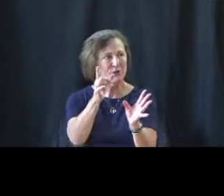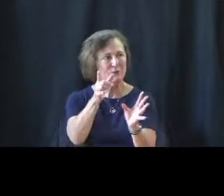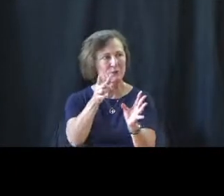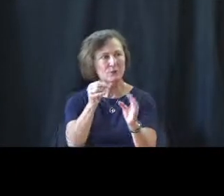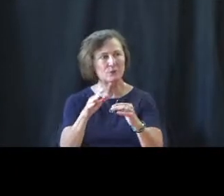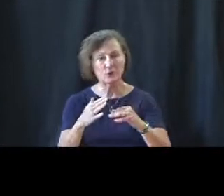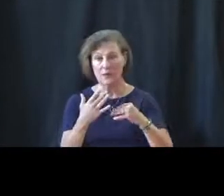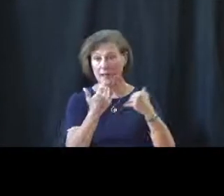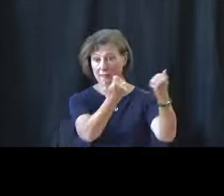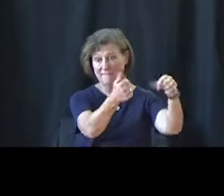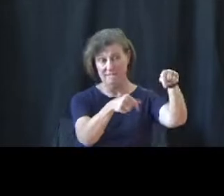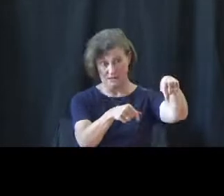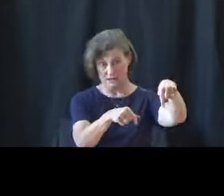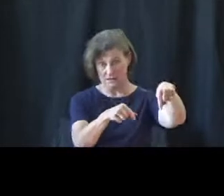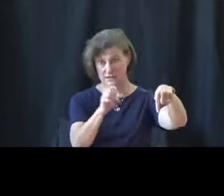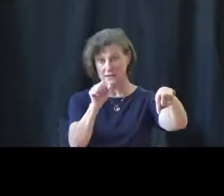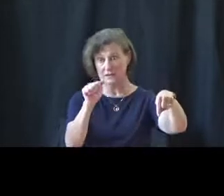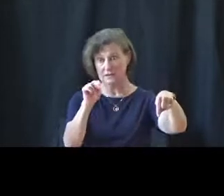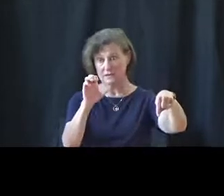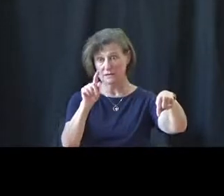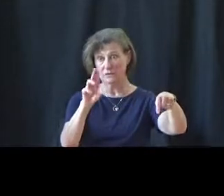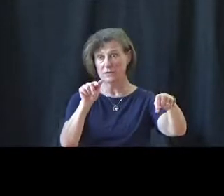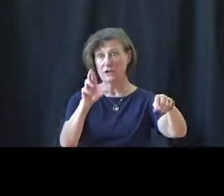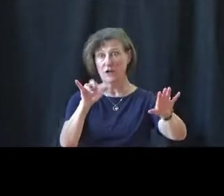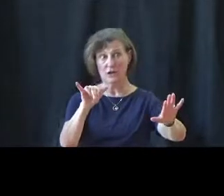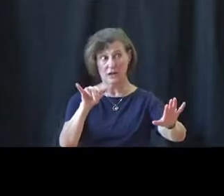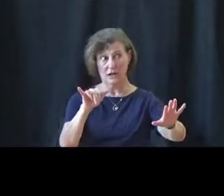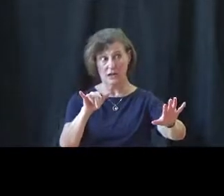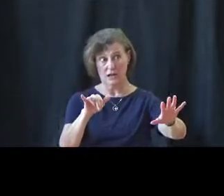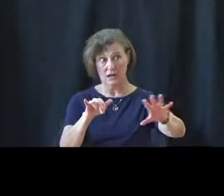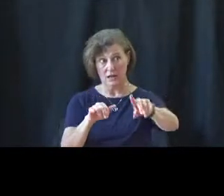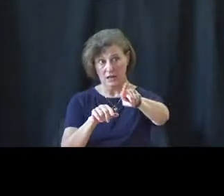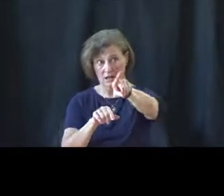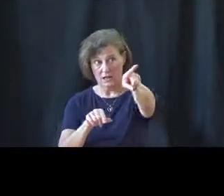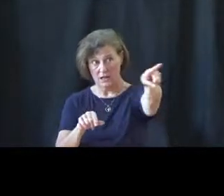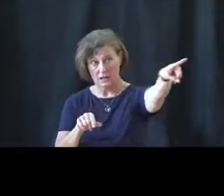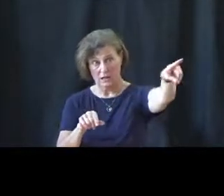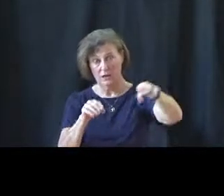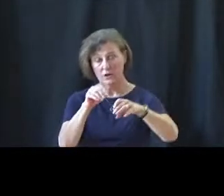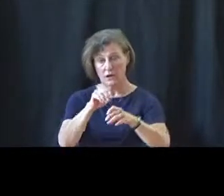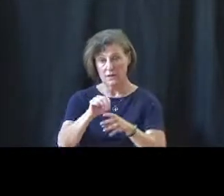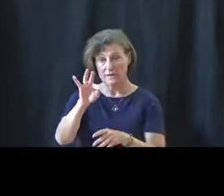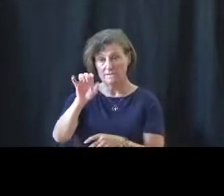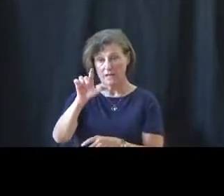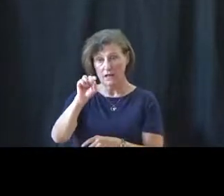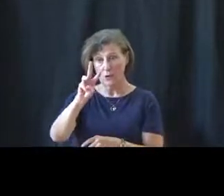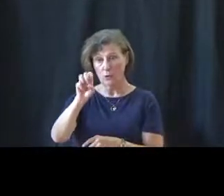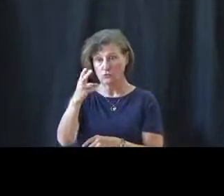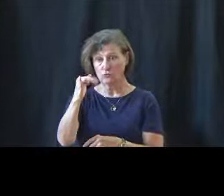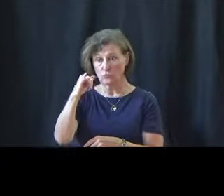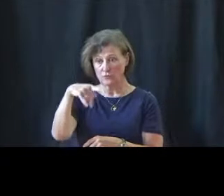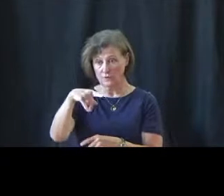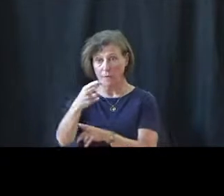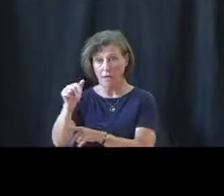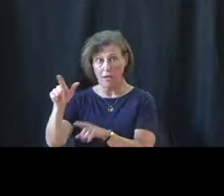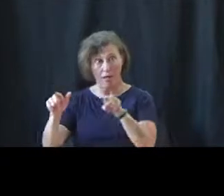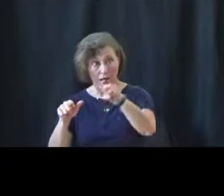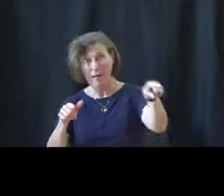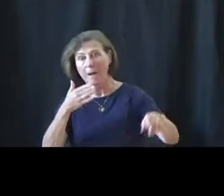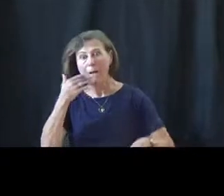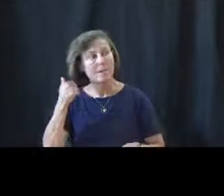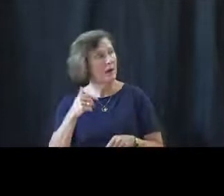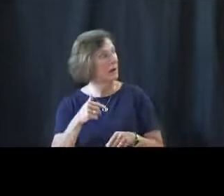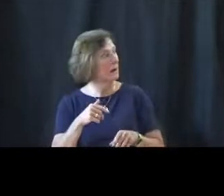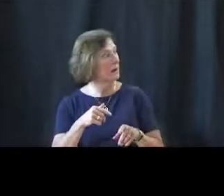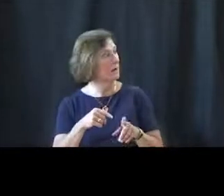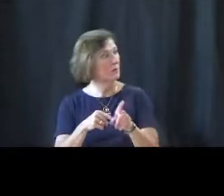the sanctuary, leave the foyer, and go into the fellowship hall, and even better, go out